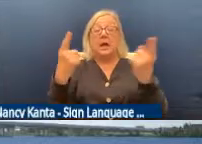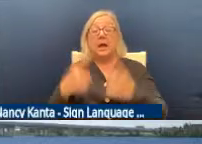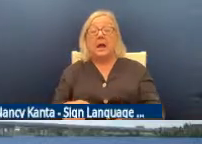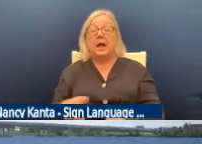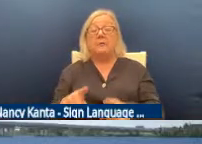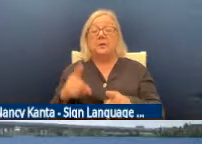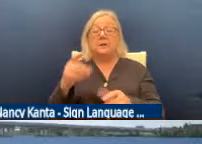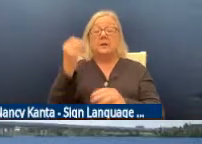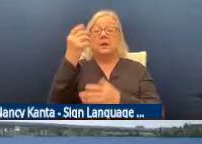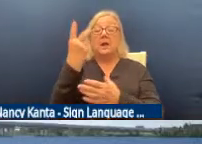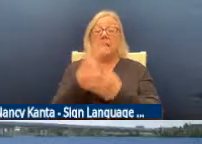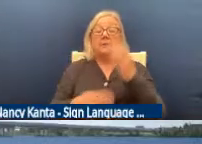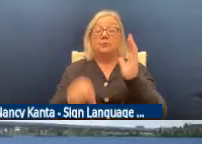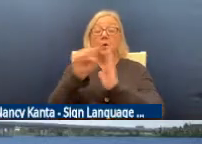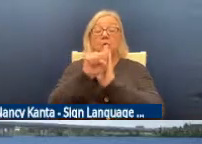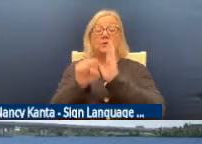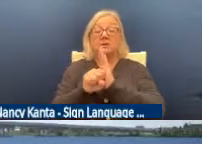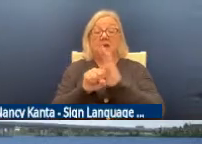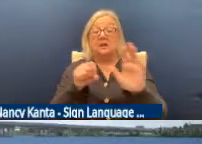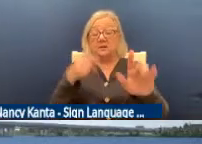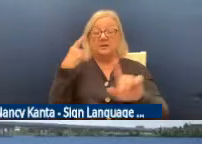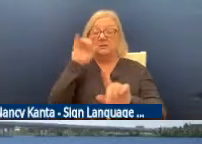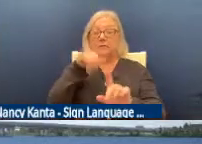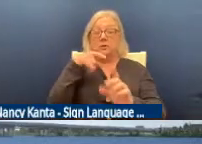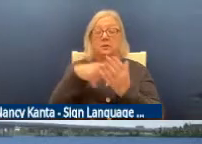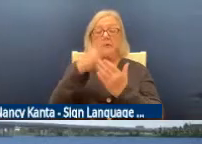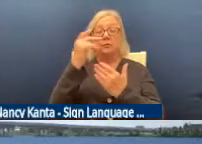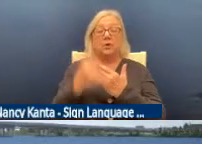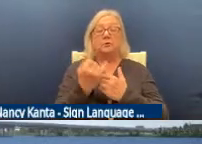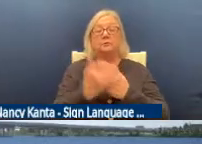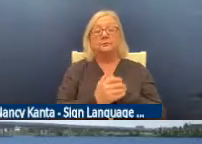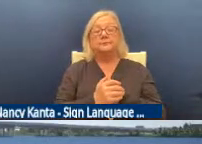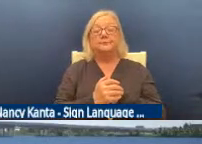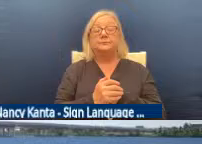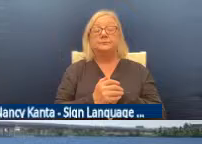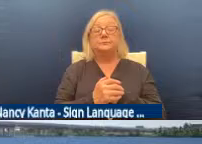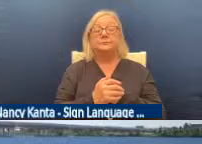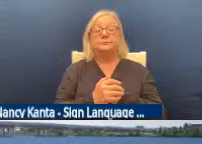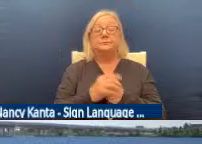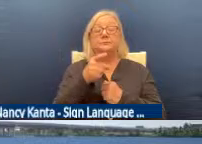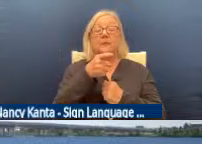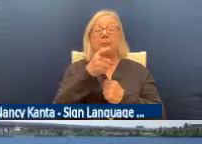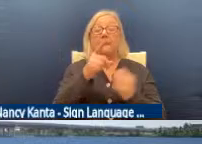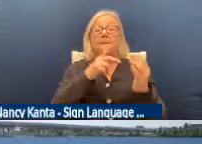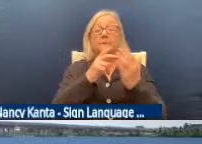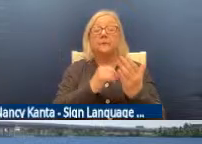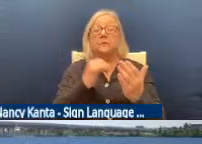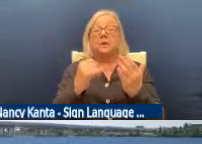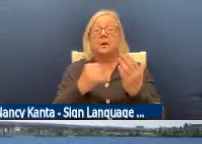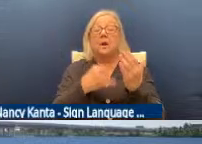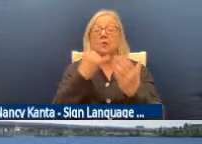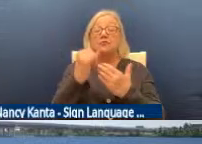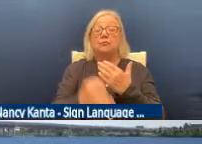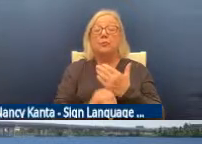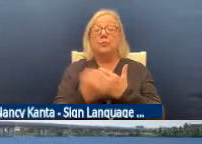that's intended to be administered by WashDOT. What's shown in that project